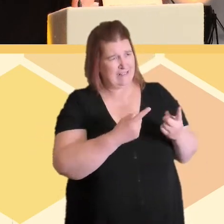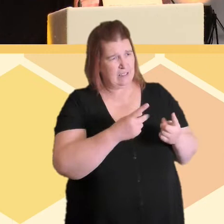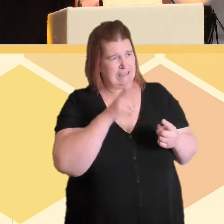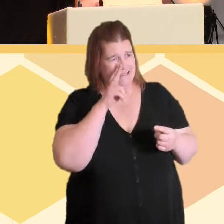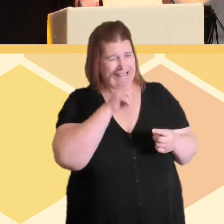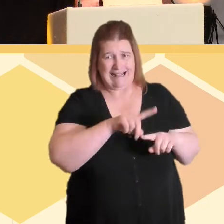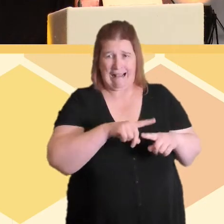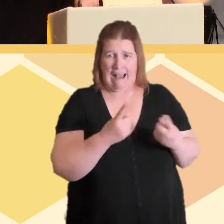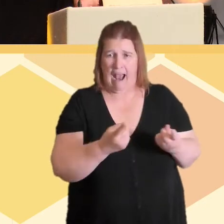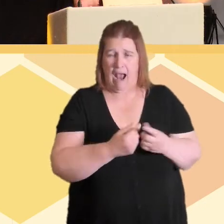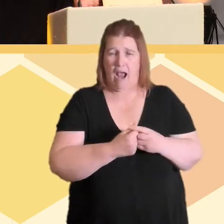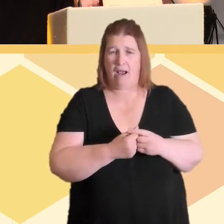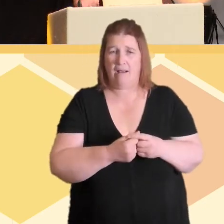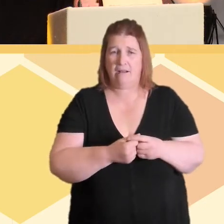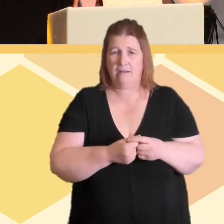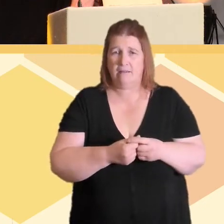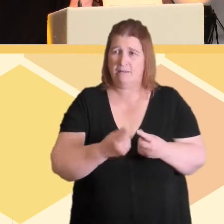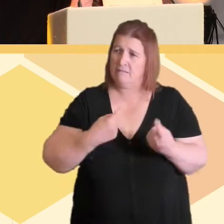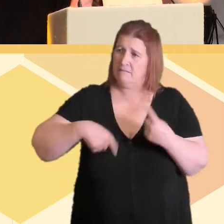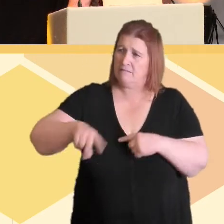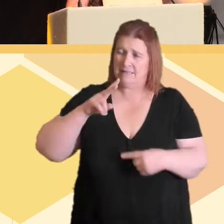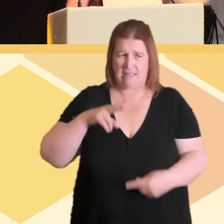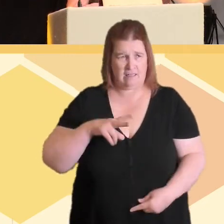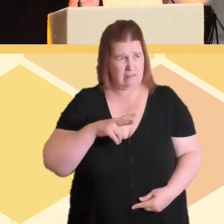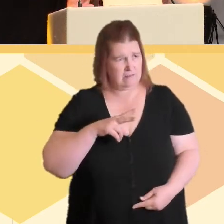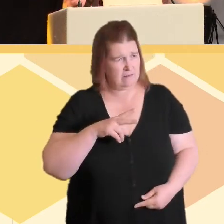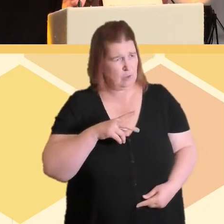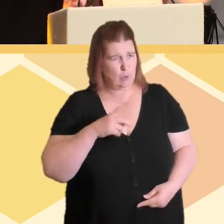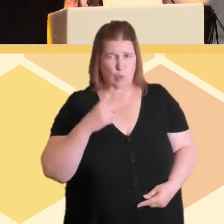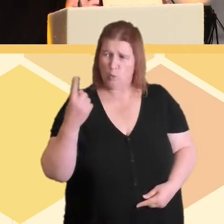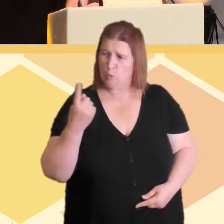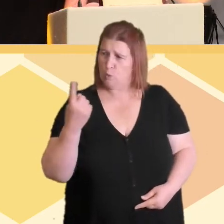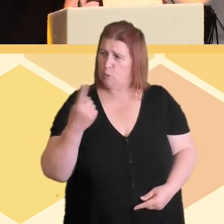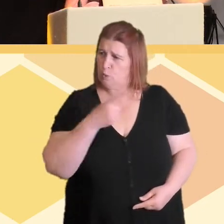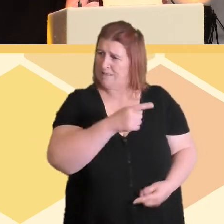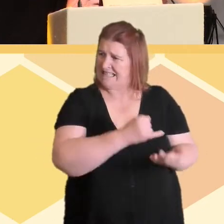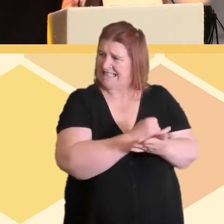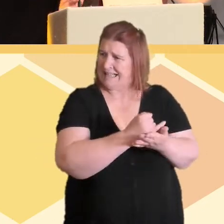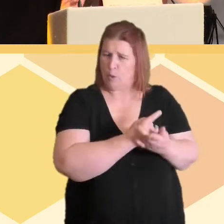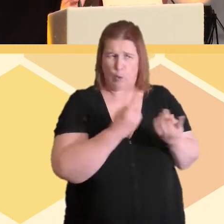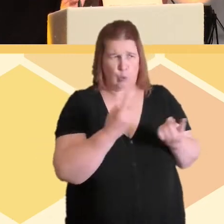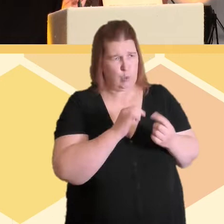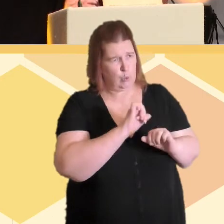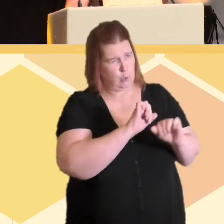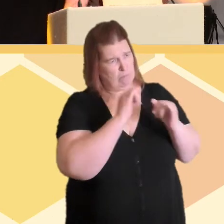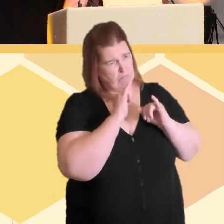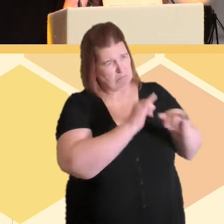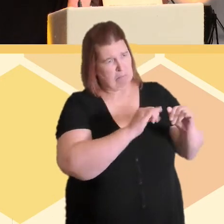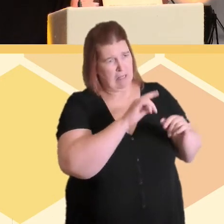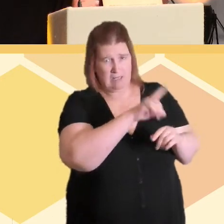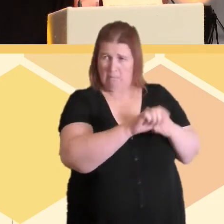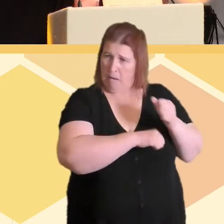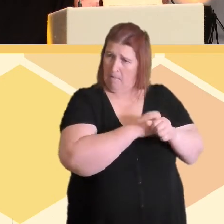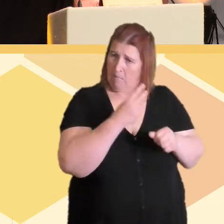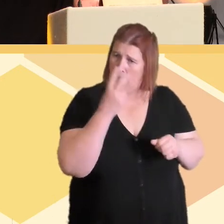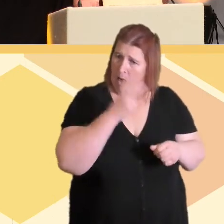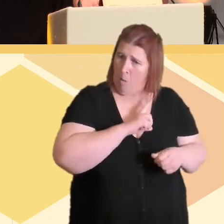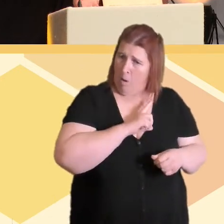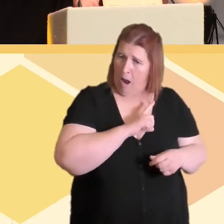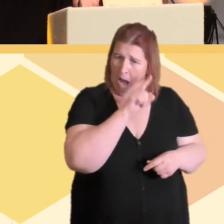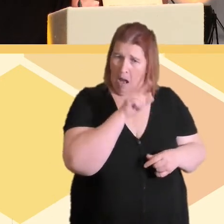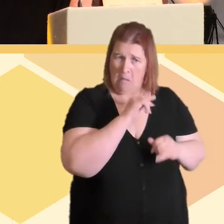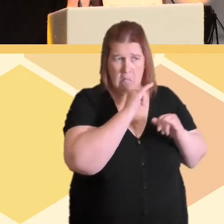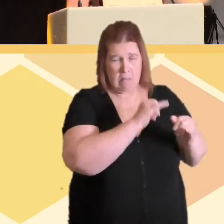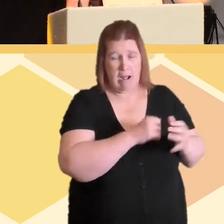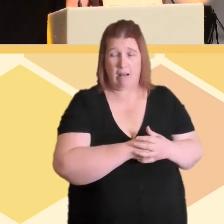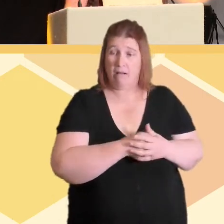see. The question at the top of their agenda was theological. Who sinned? Who is to blame? In those days, a